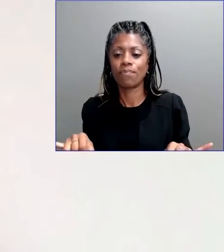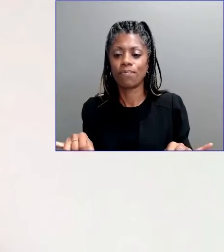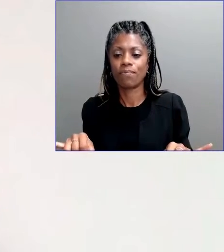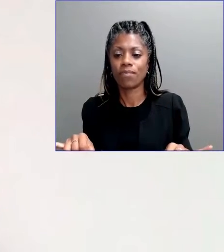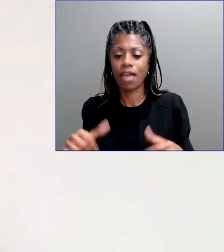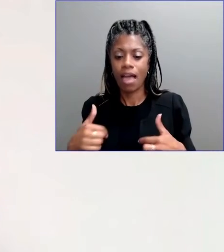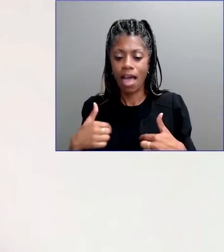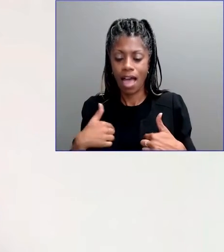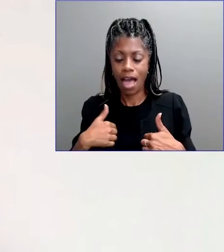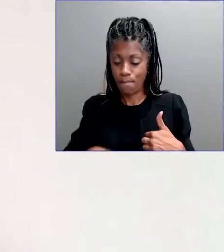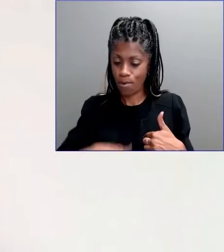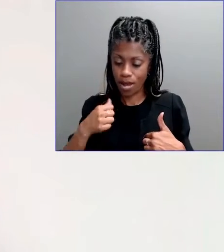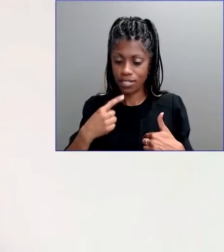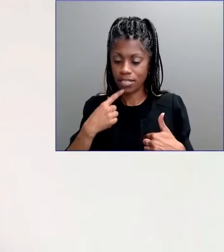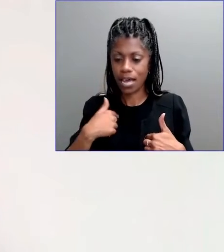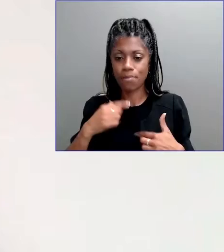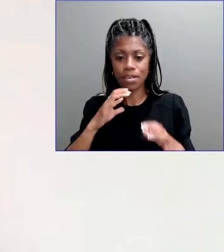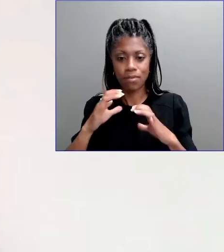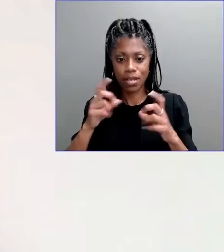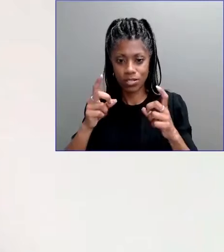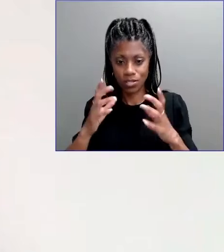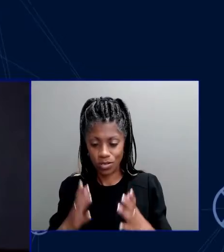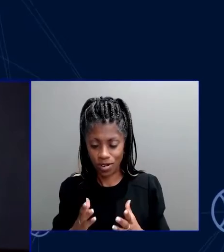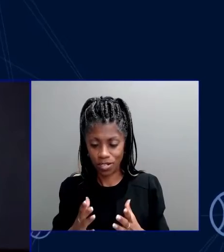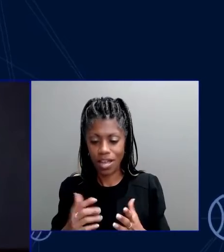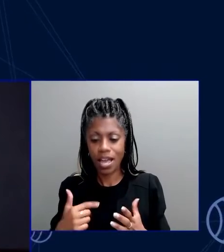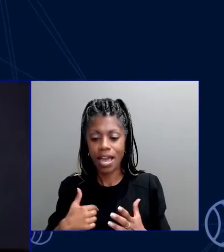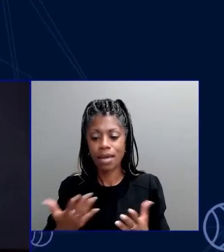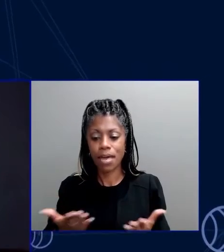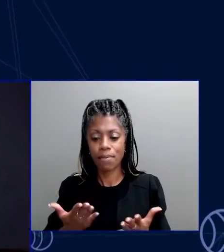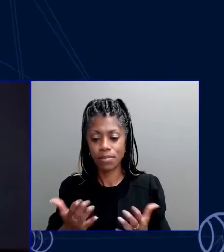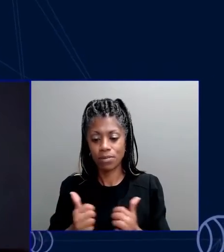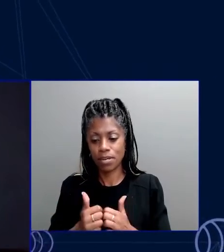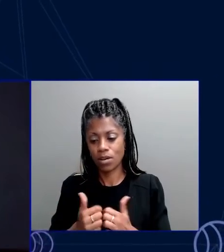Director, and now I'm going to pass it on to my colleague José to introduce himself.